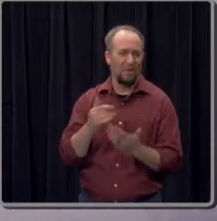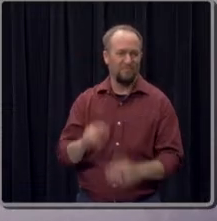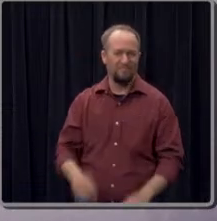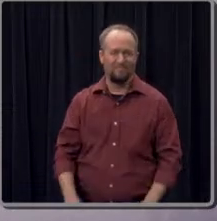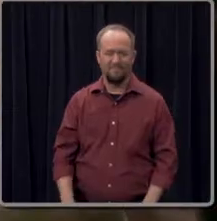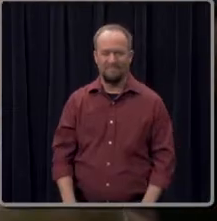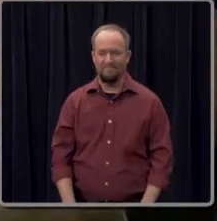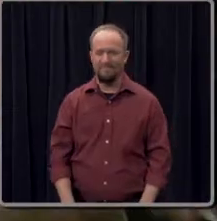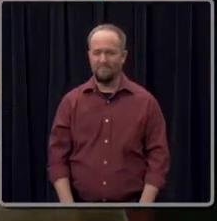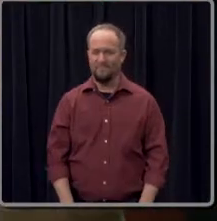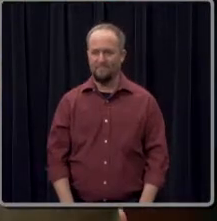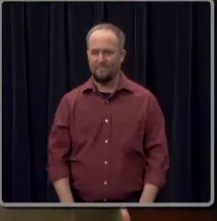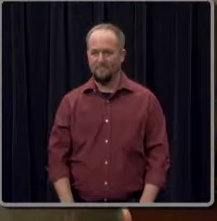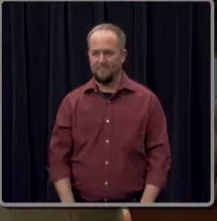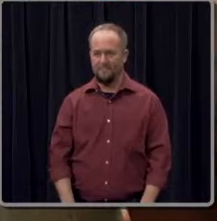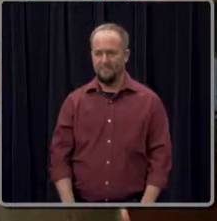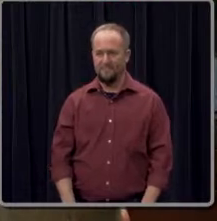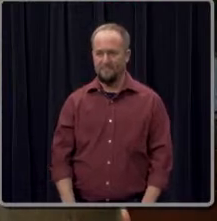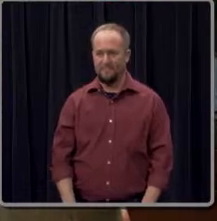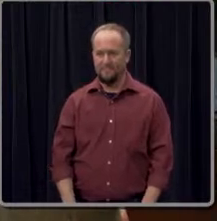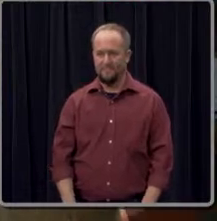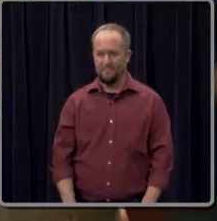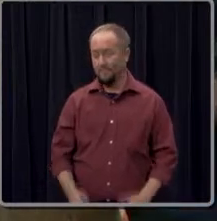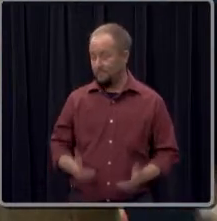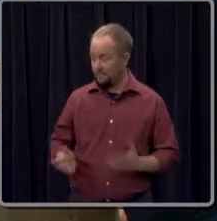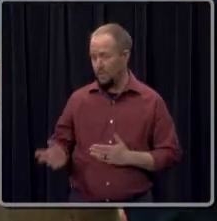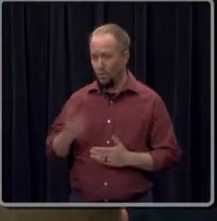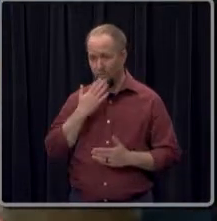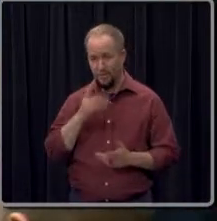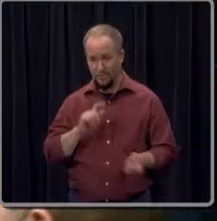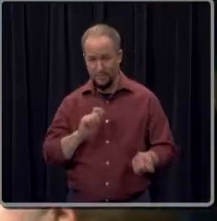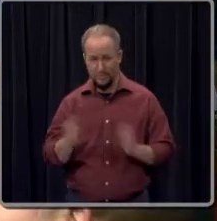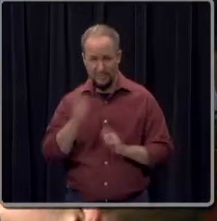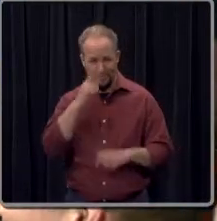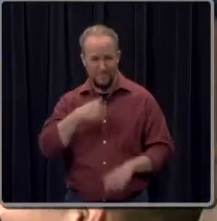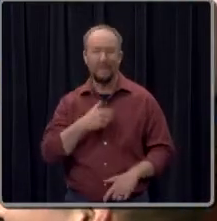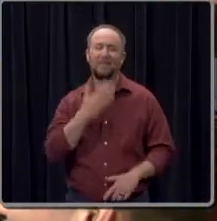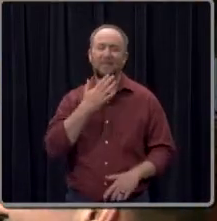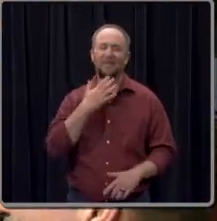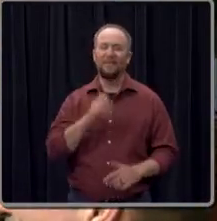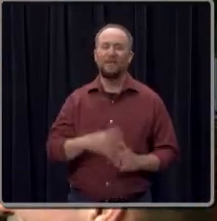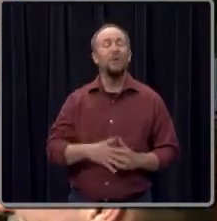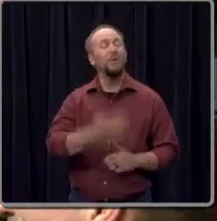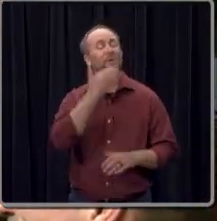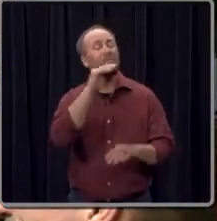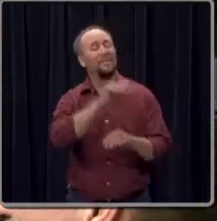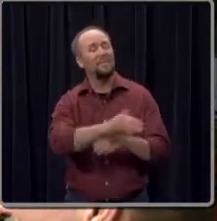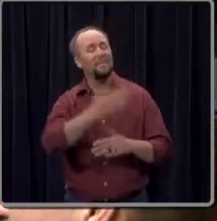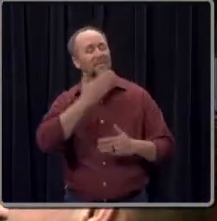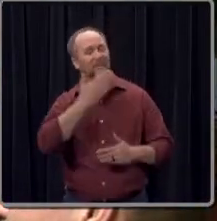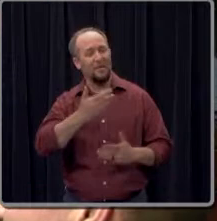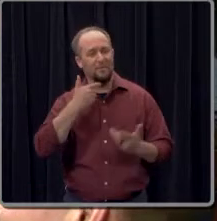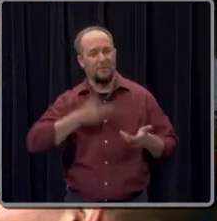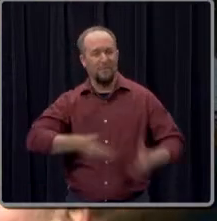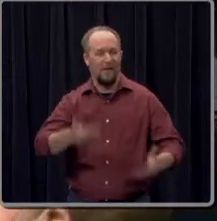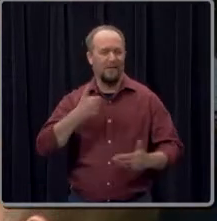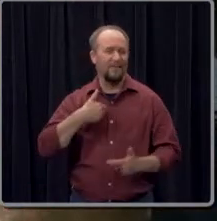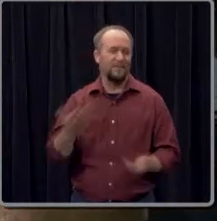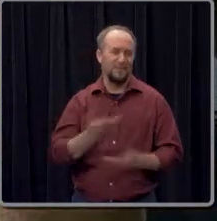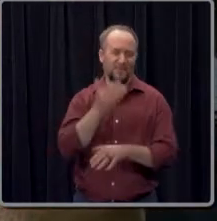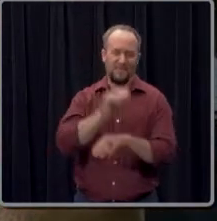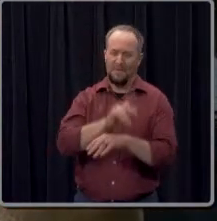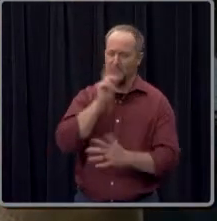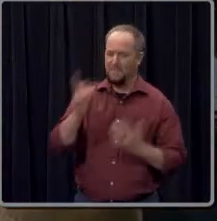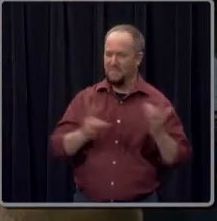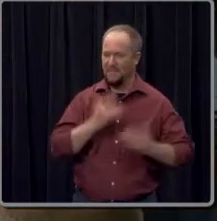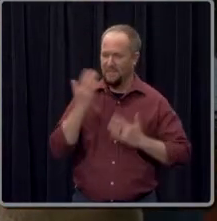You're on? You can switch for me. Right. Well, good evening. Thanks for having us tonight. We're really excited to be